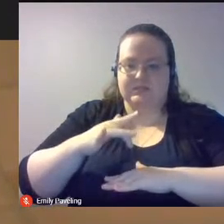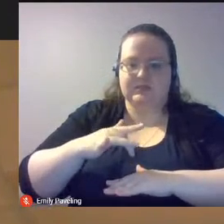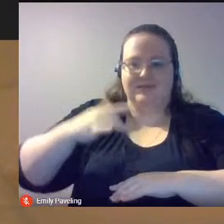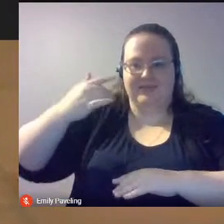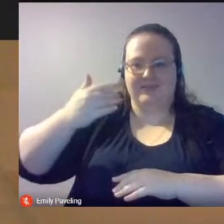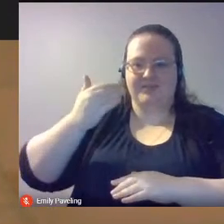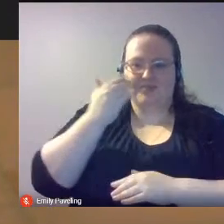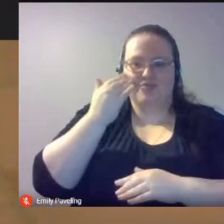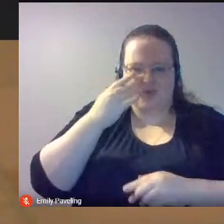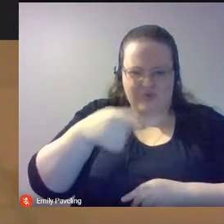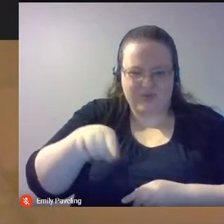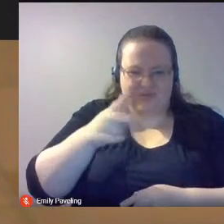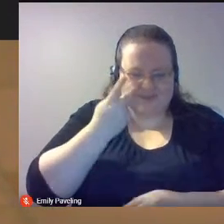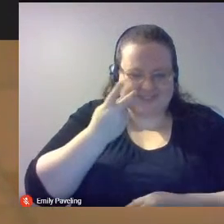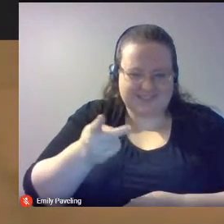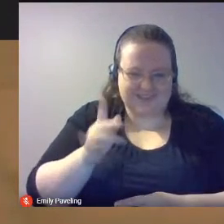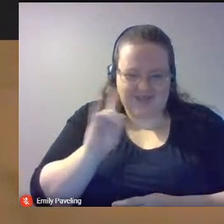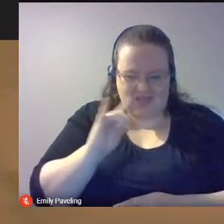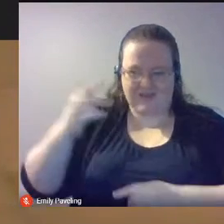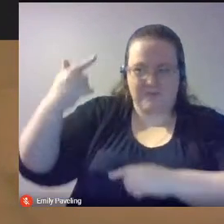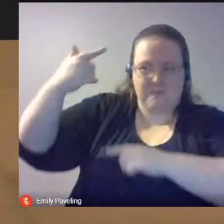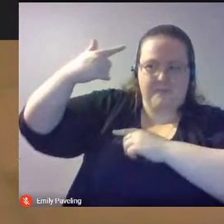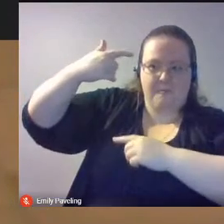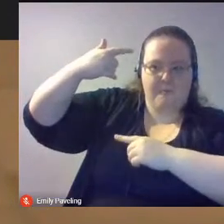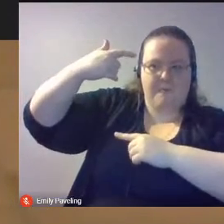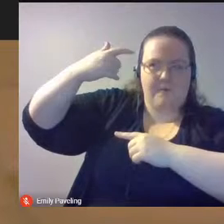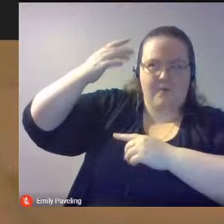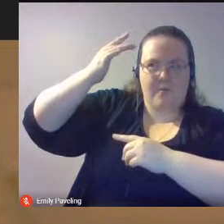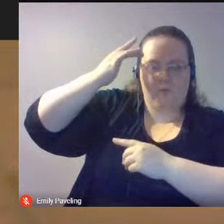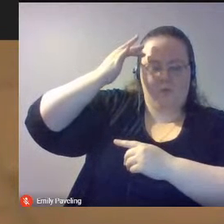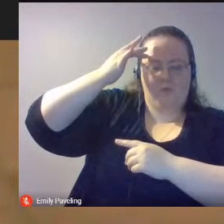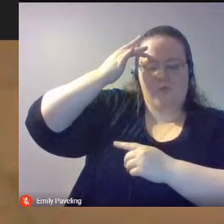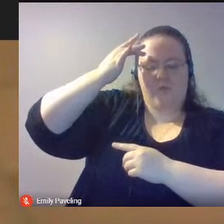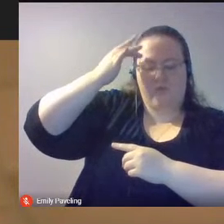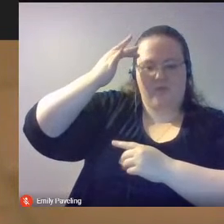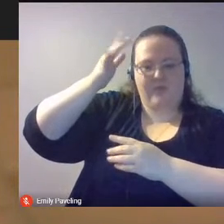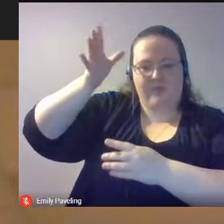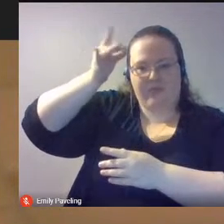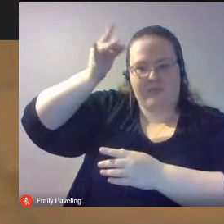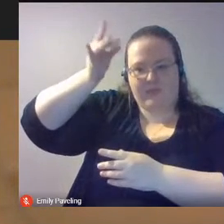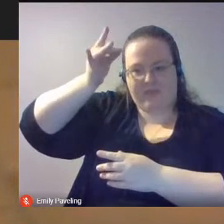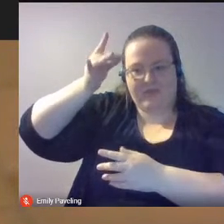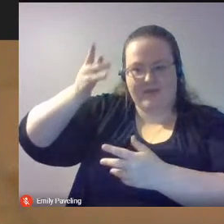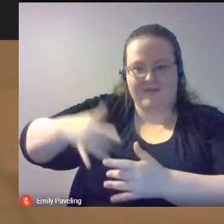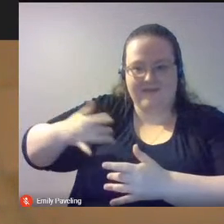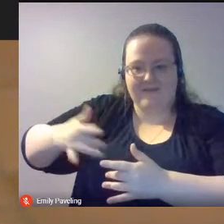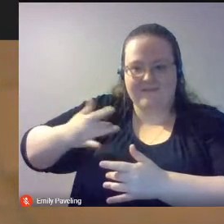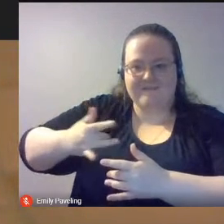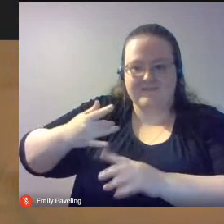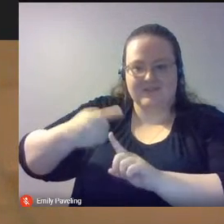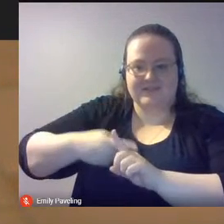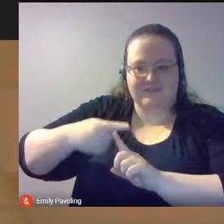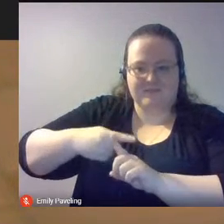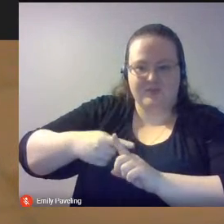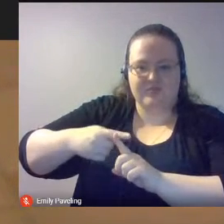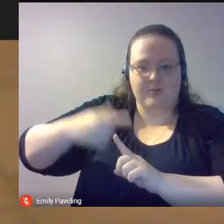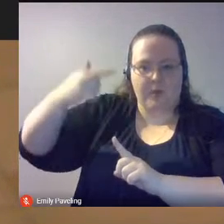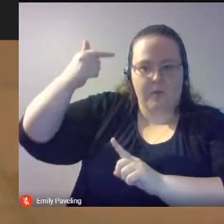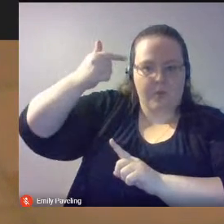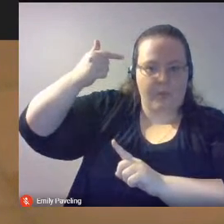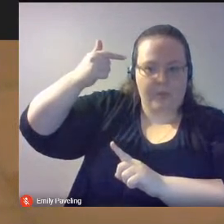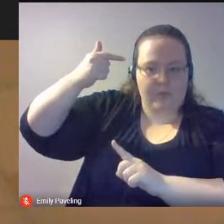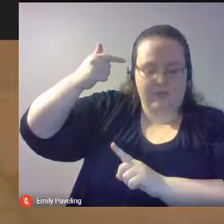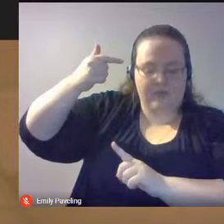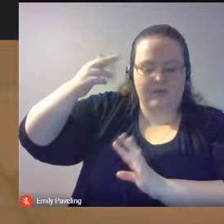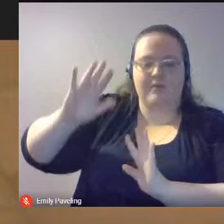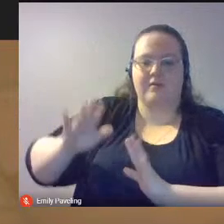I'm sure that many people have seen these out and about or on television. And we would like to make sure